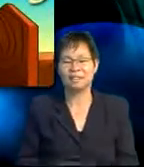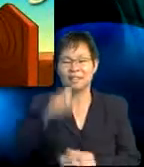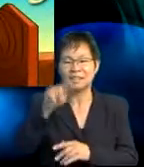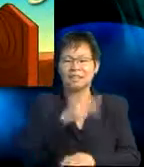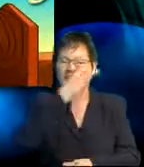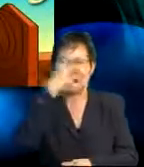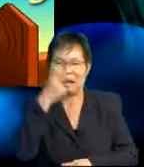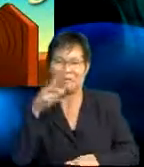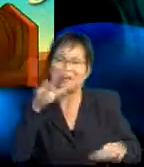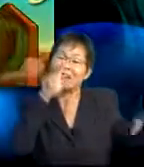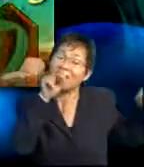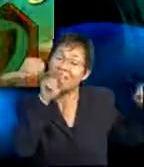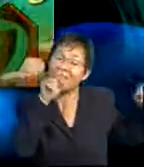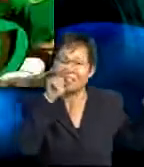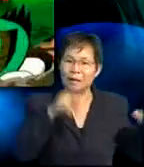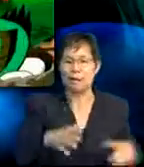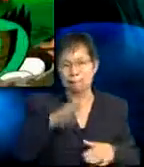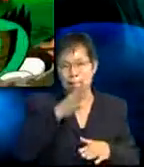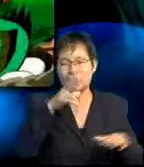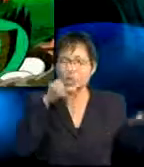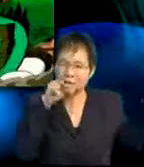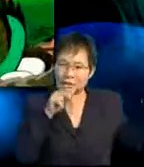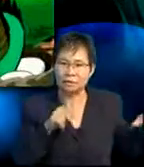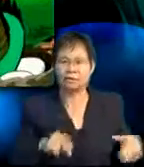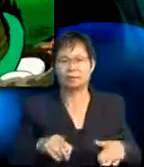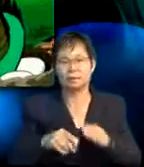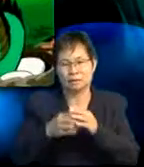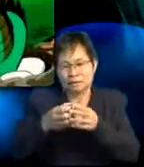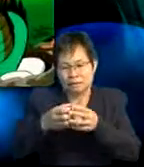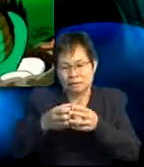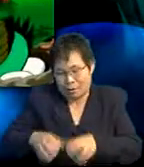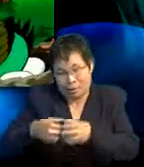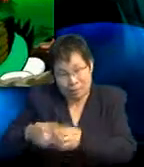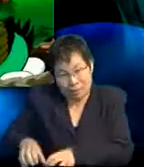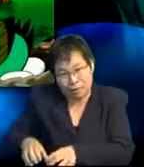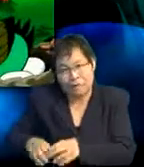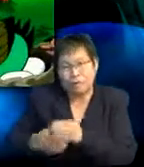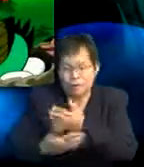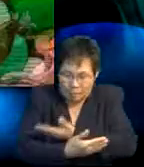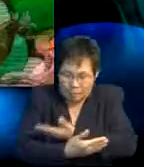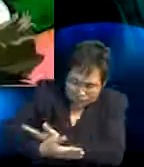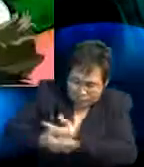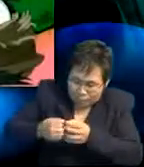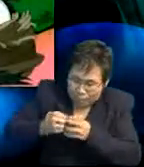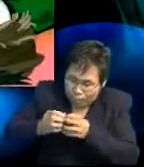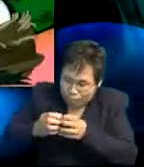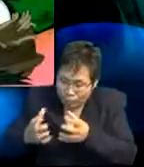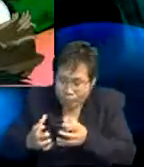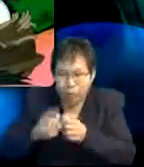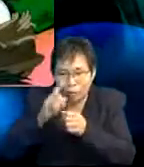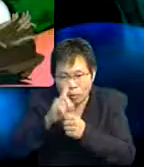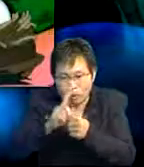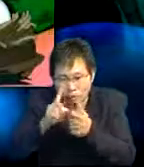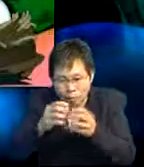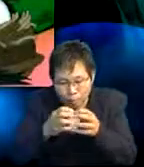The Ugly Duckling. Mother Duck was happy. Her babies were hatching. One by